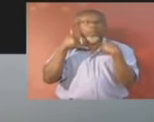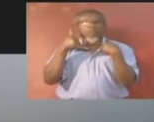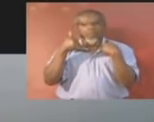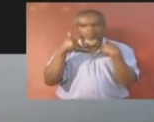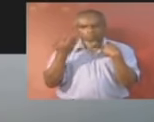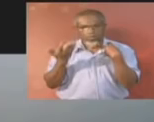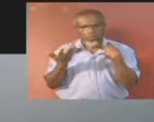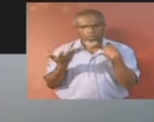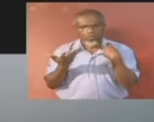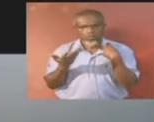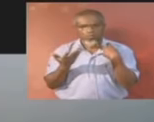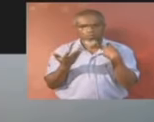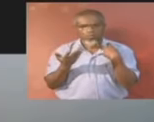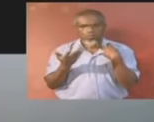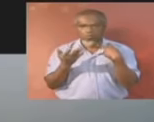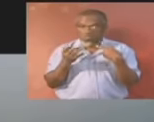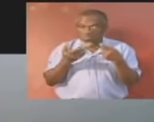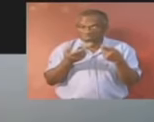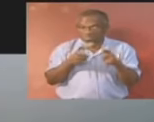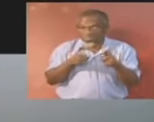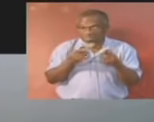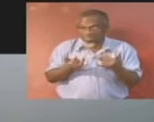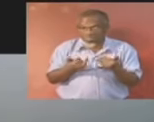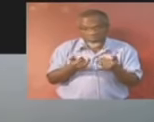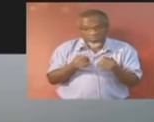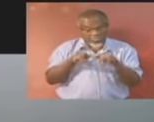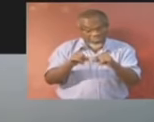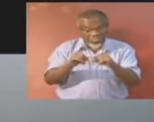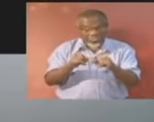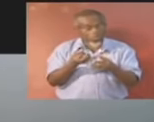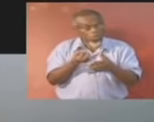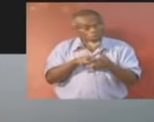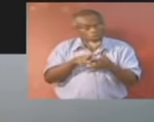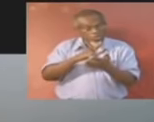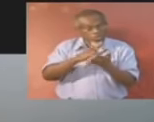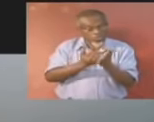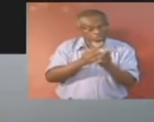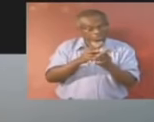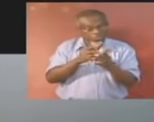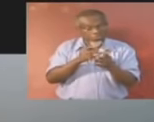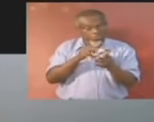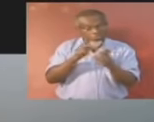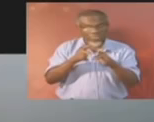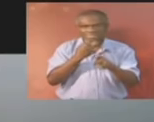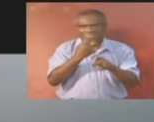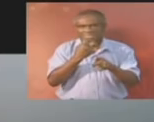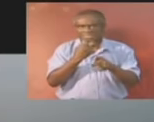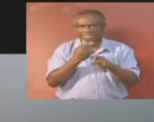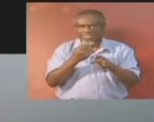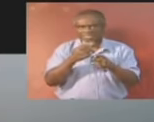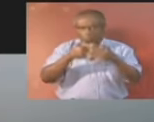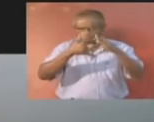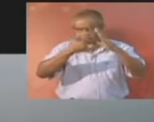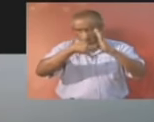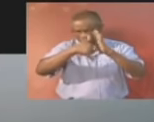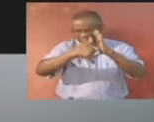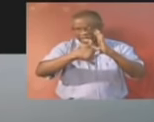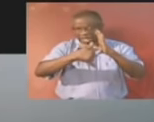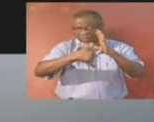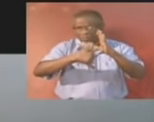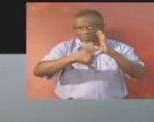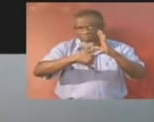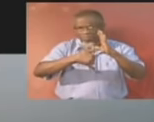the same results. And a number of persons are saying as well that the WhatsApp messages, it's